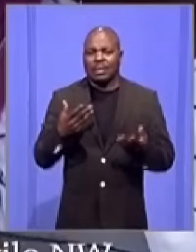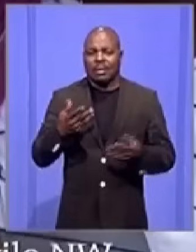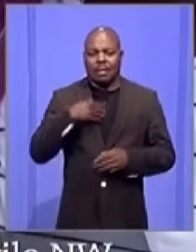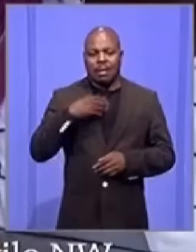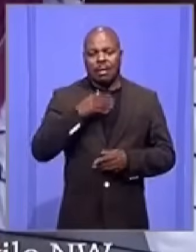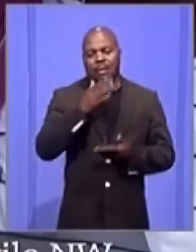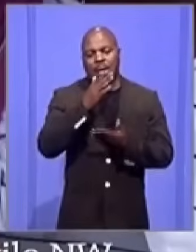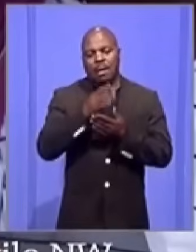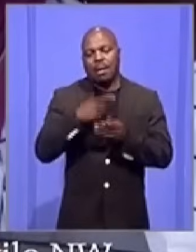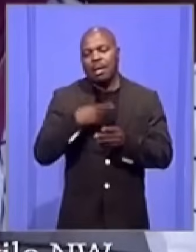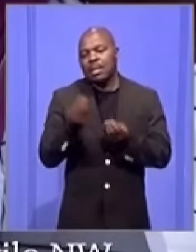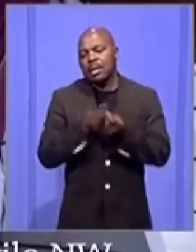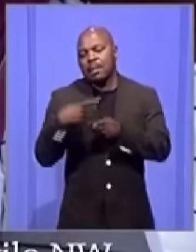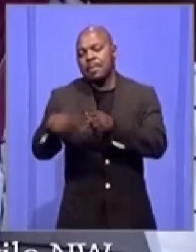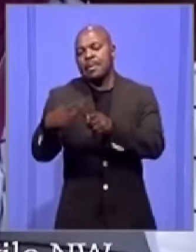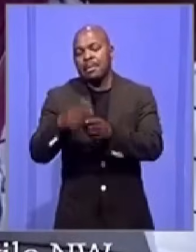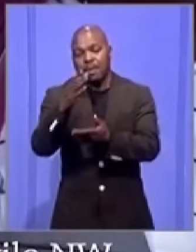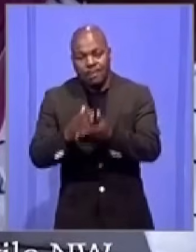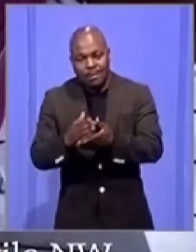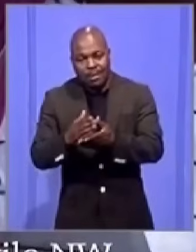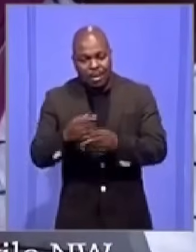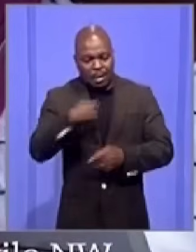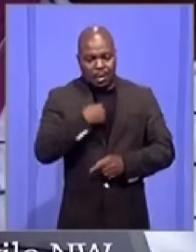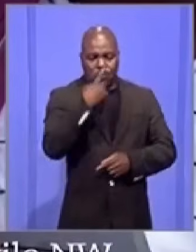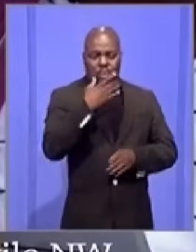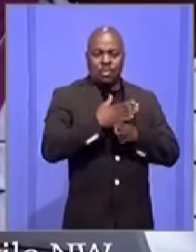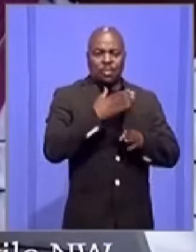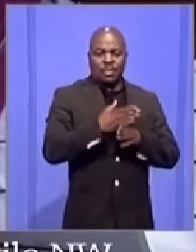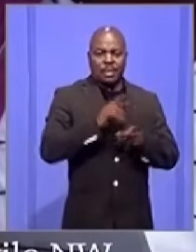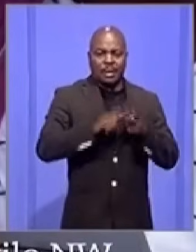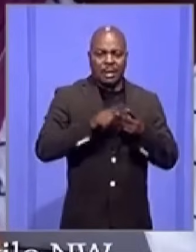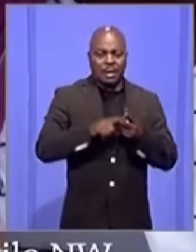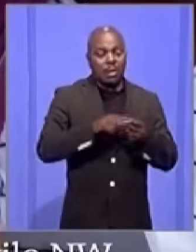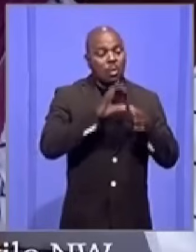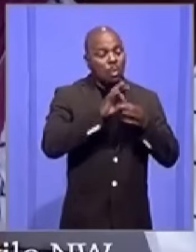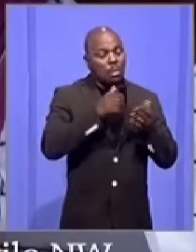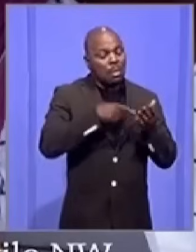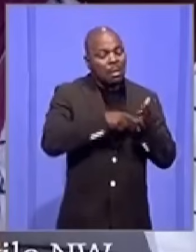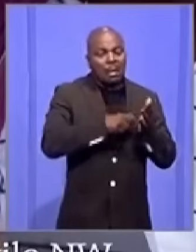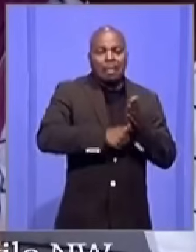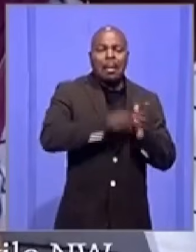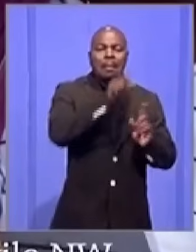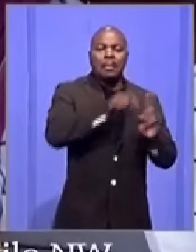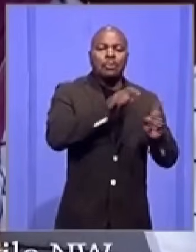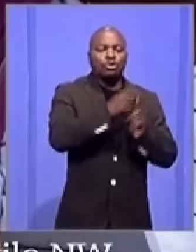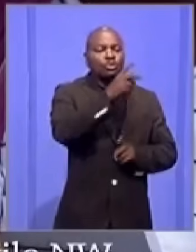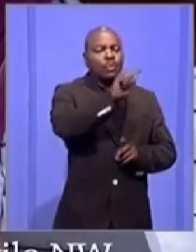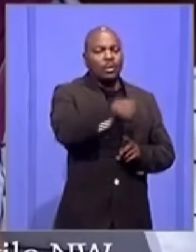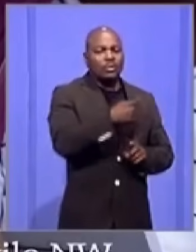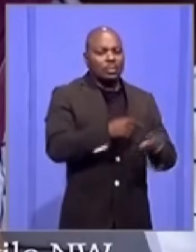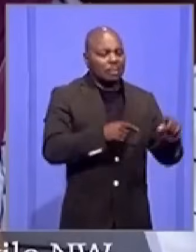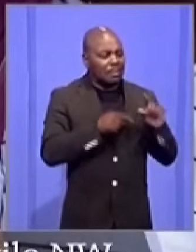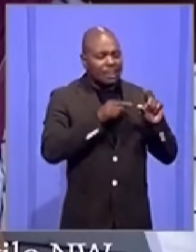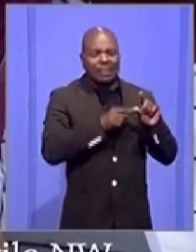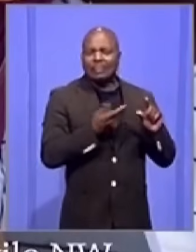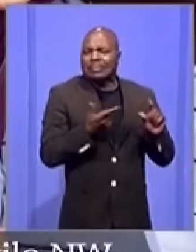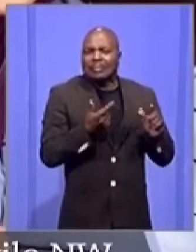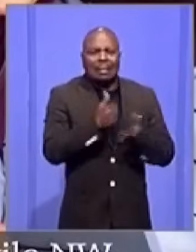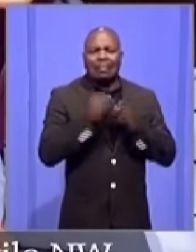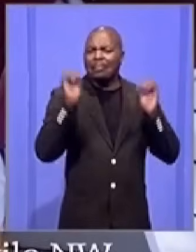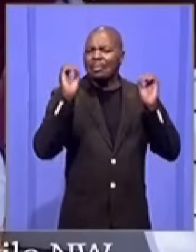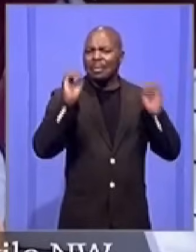o thole gore ke nna fela ke berekang ko tlong gona ne ke nna ke berekang ko tlong ke dira le motho o wa pensioners o kry-a 2000 for 2000 ga ntire le selo wa